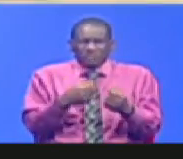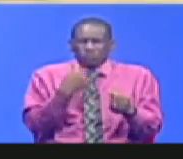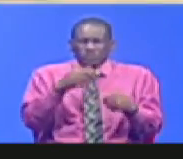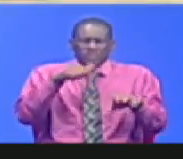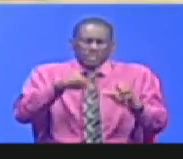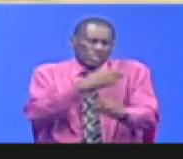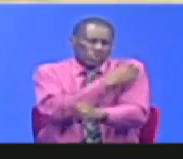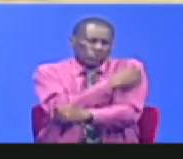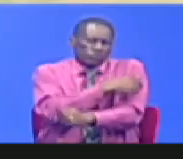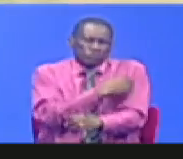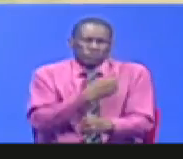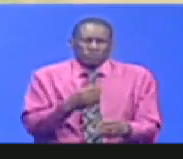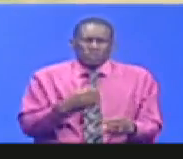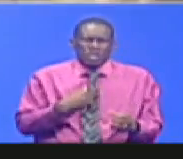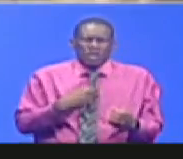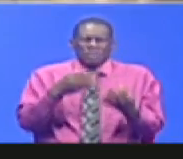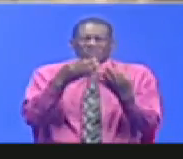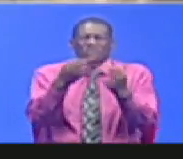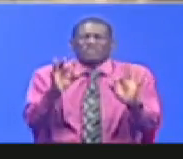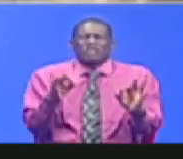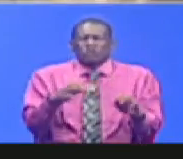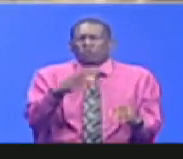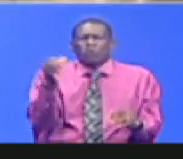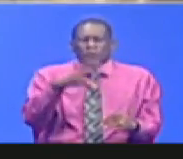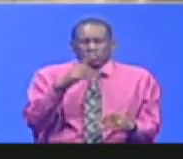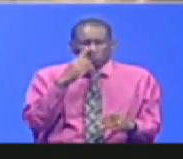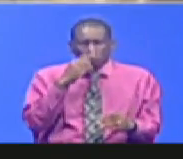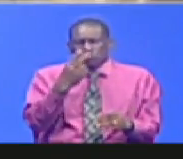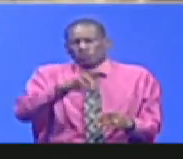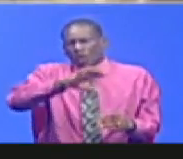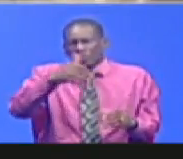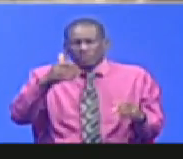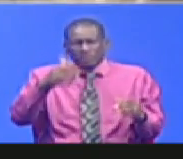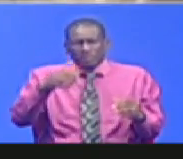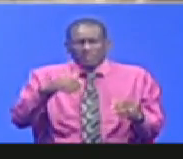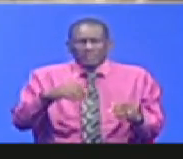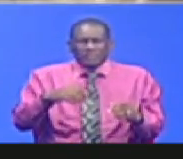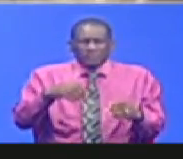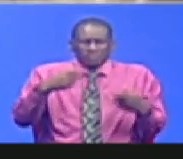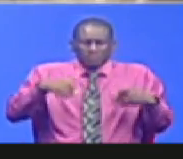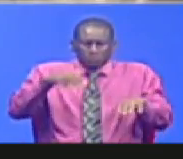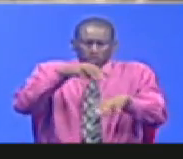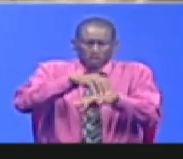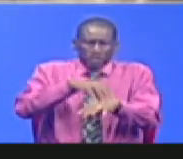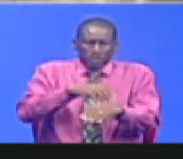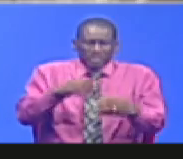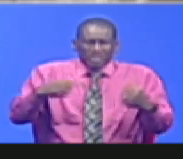Sub-County Hospital have been discharged, while two others have been referred to the Moi Teaching and Referral